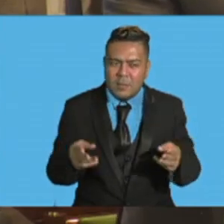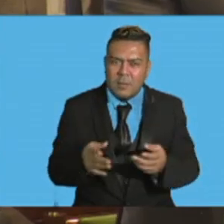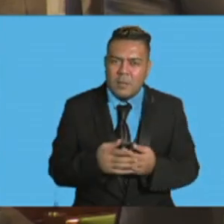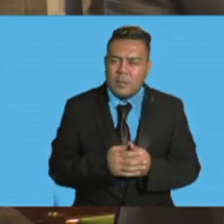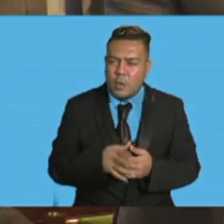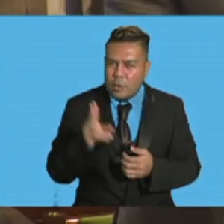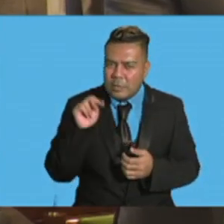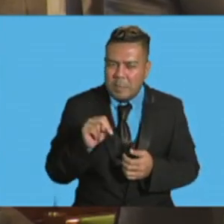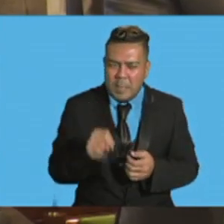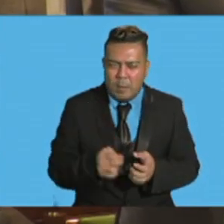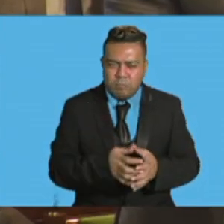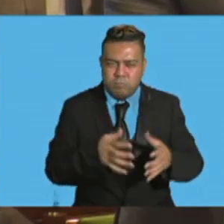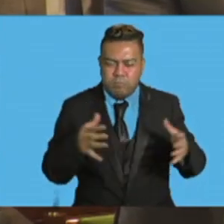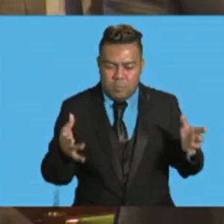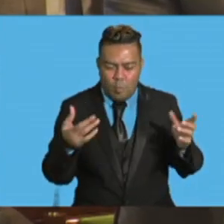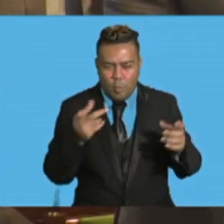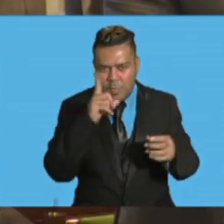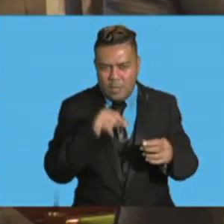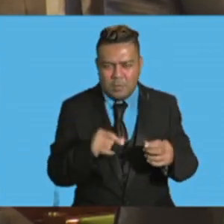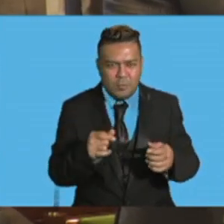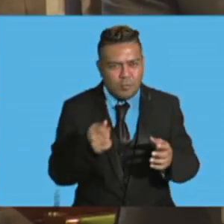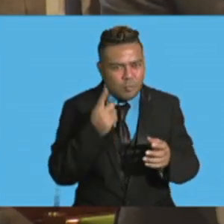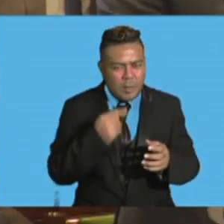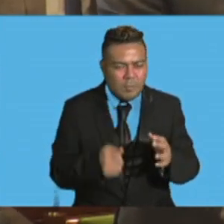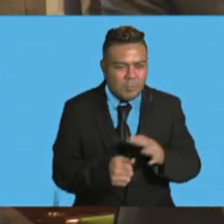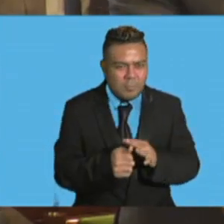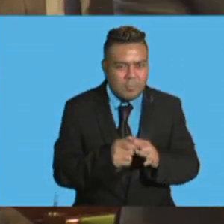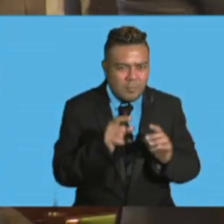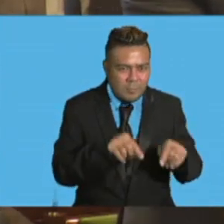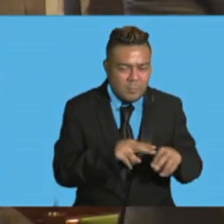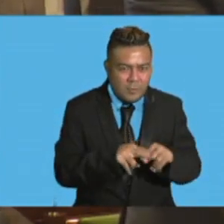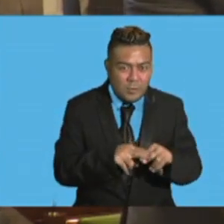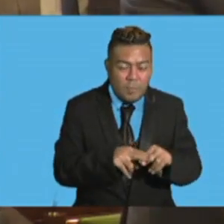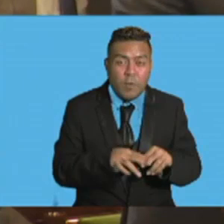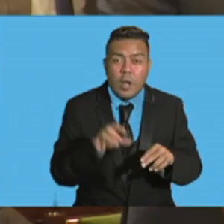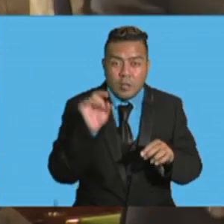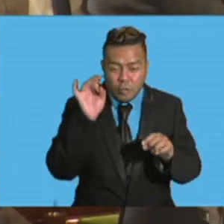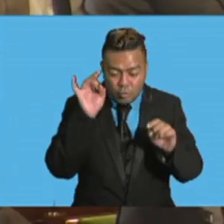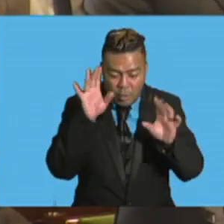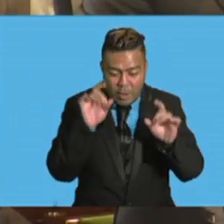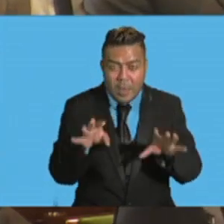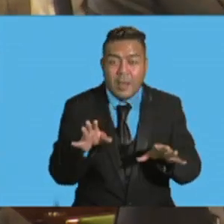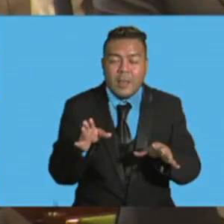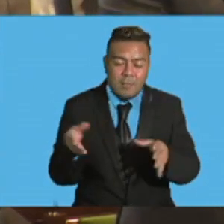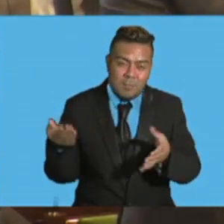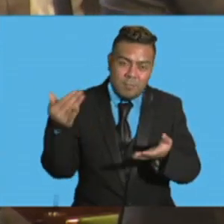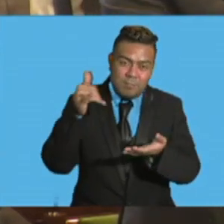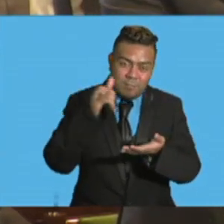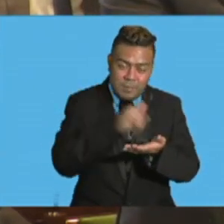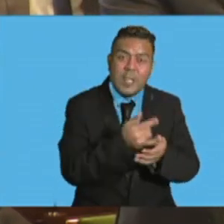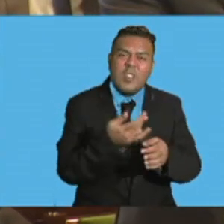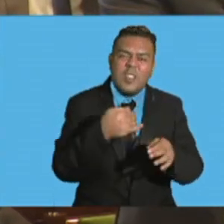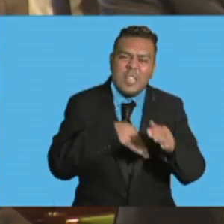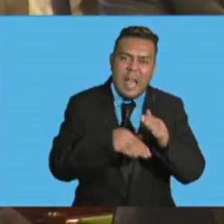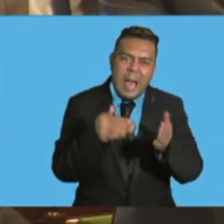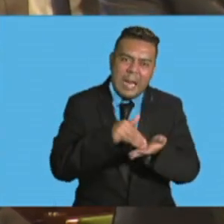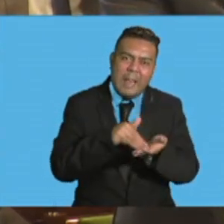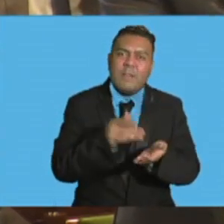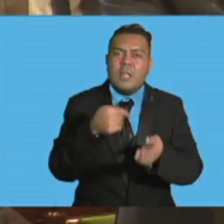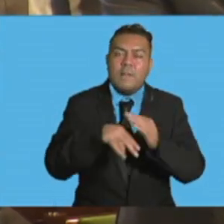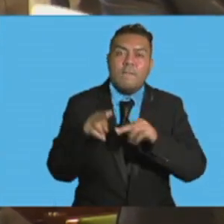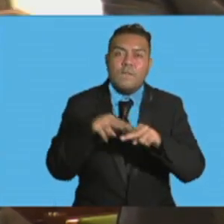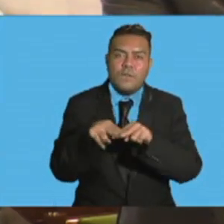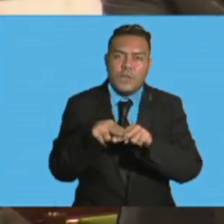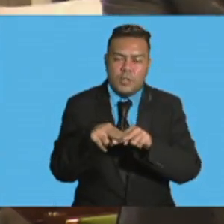demand for those raw materials, it will have enormous impact on Australian arrivals into Fiji. We have seen, of course, a slower,